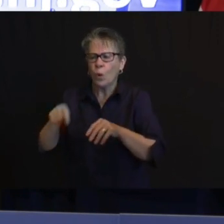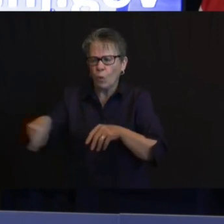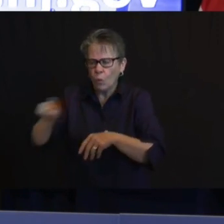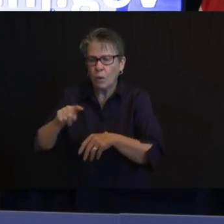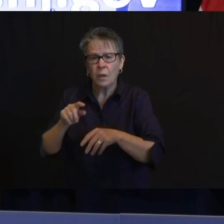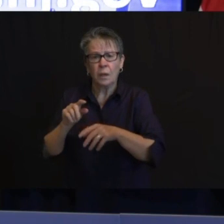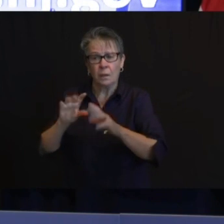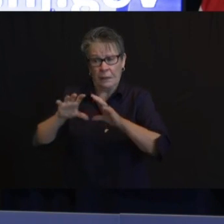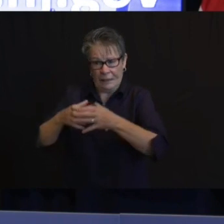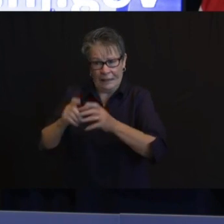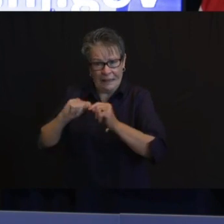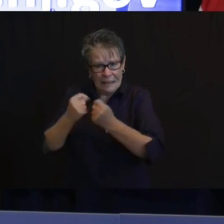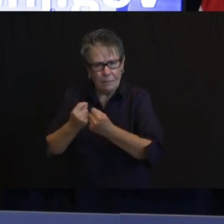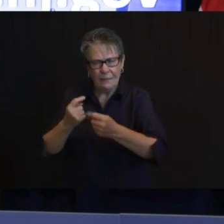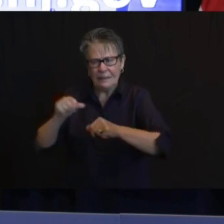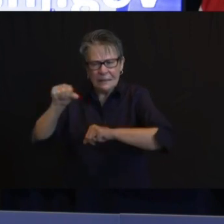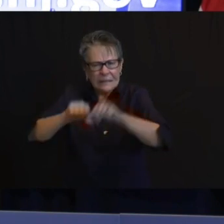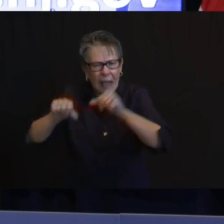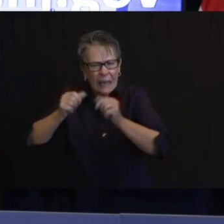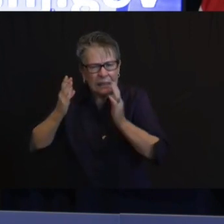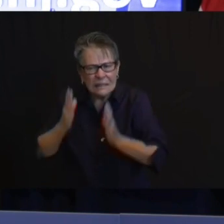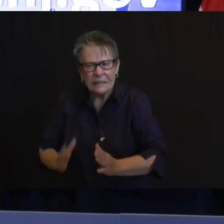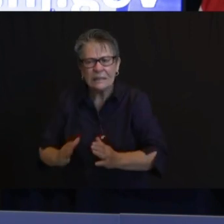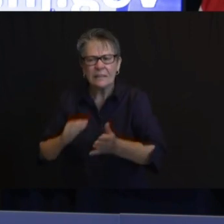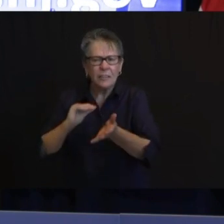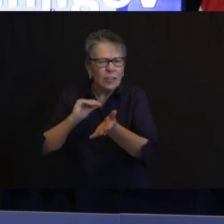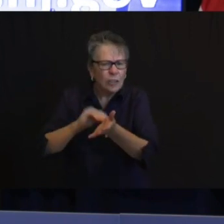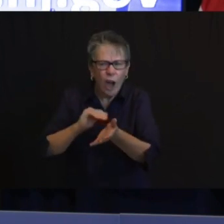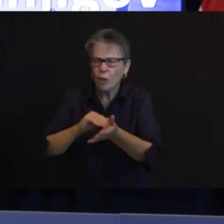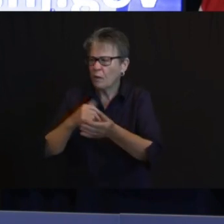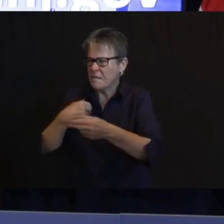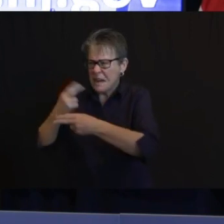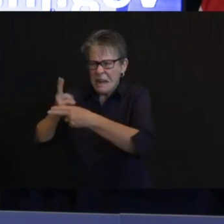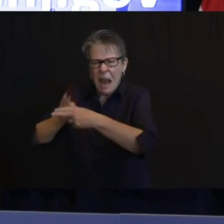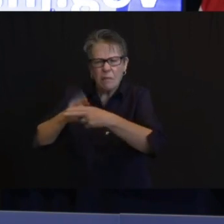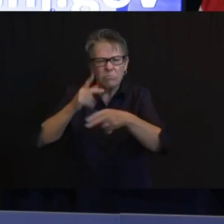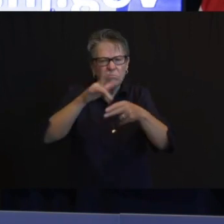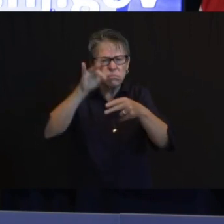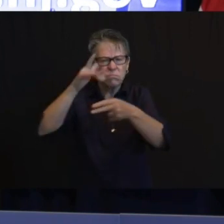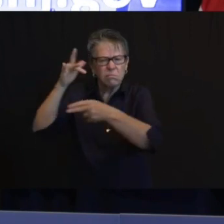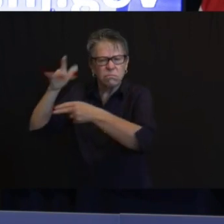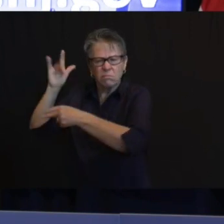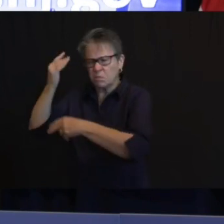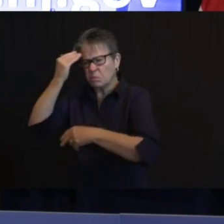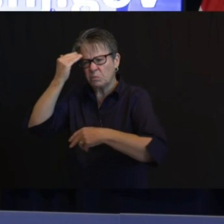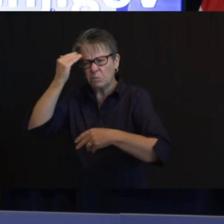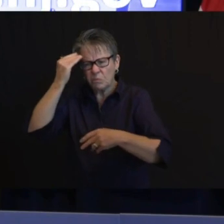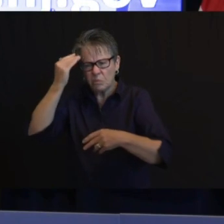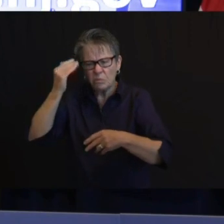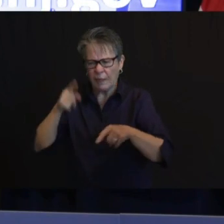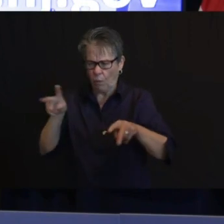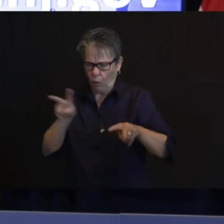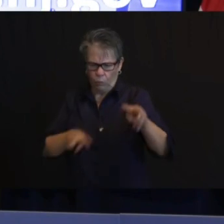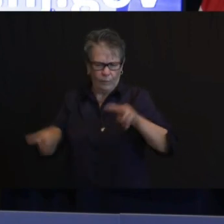organizations of high reputation, and it's looking at their review and